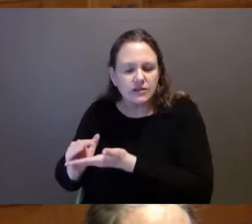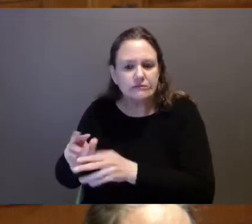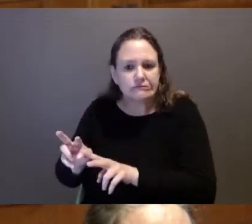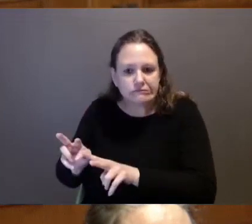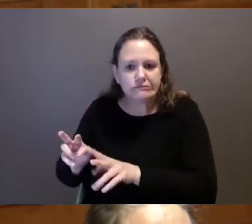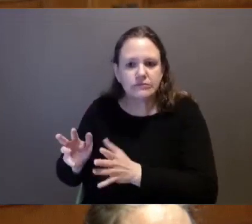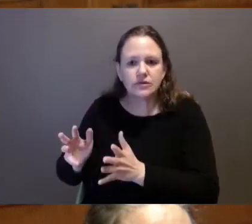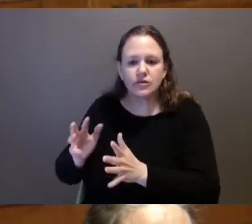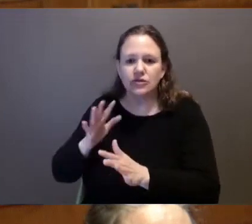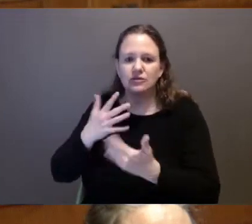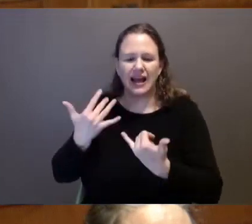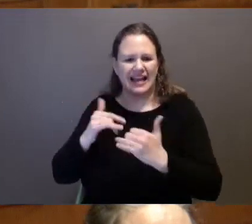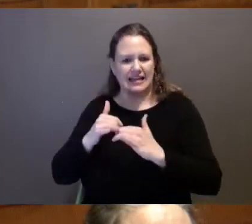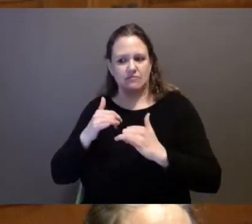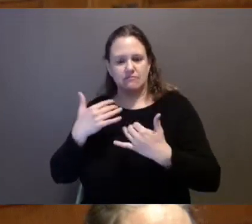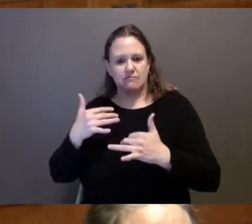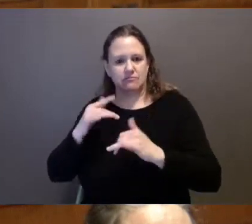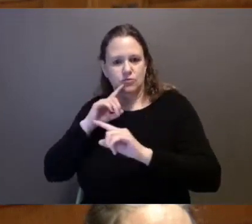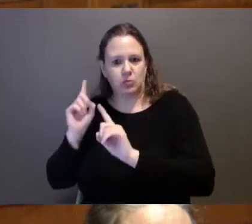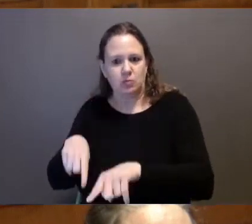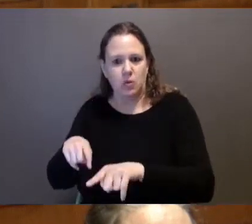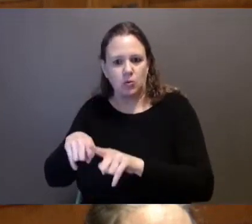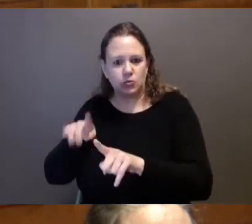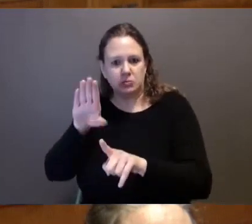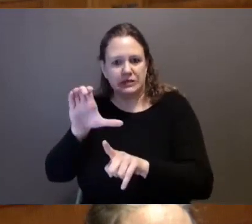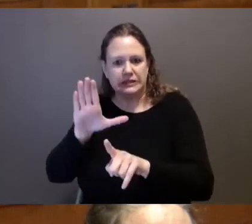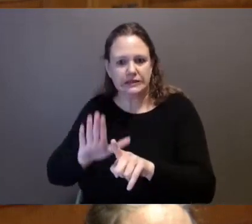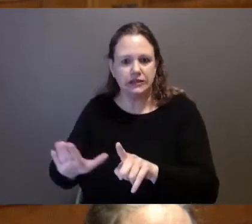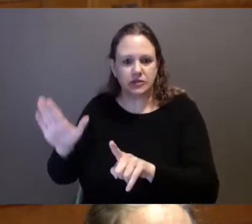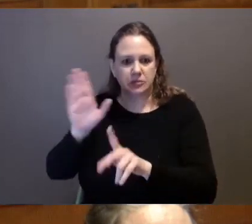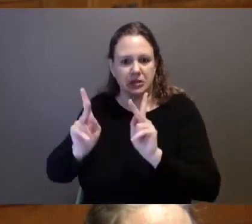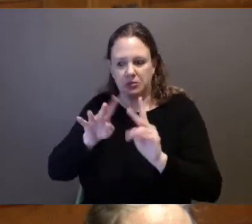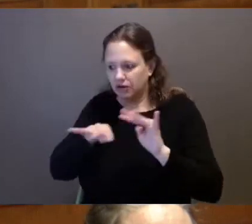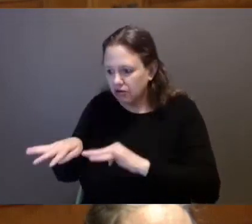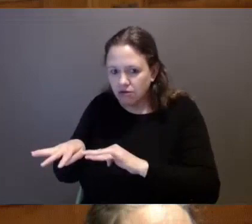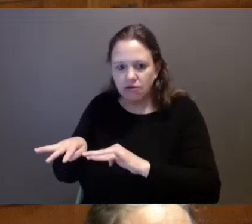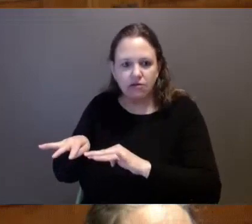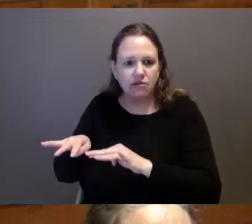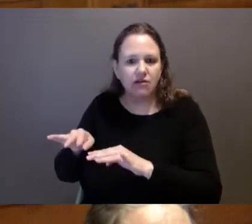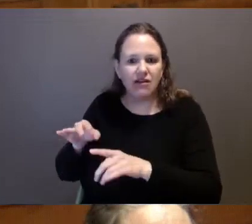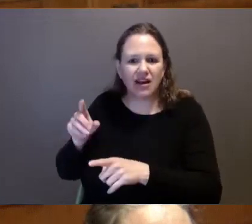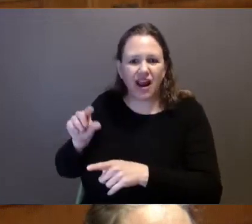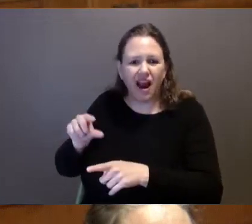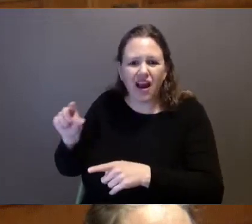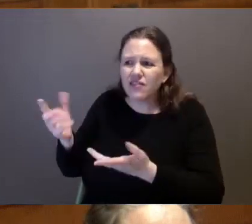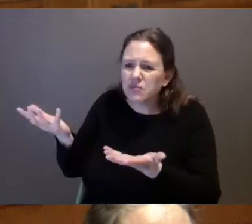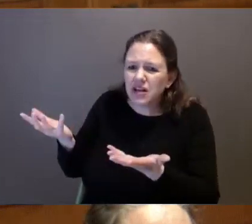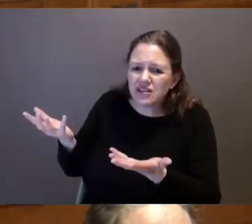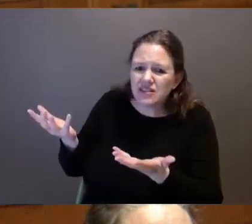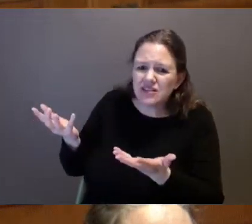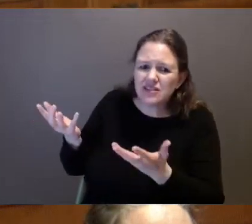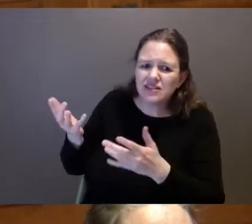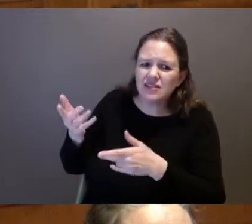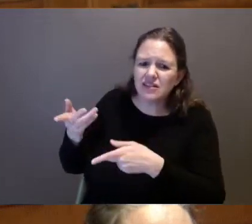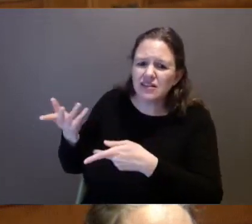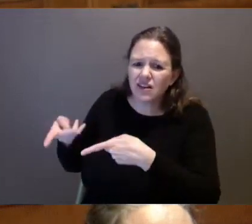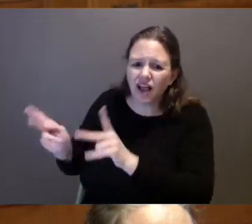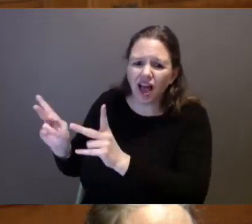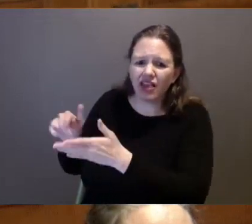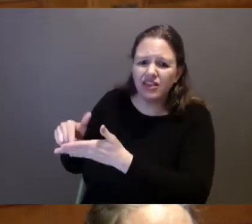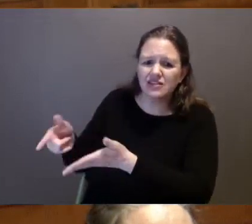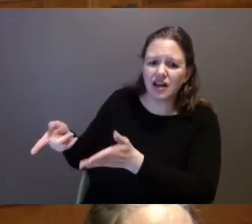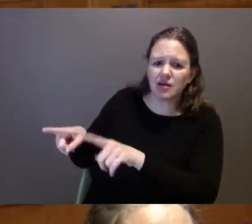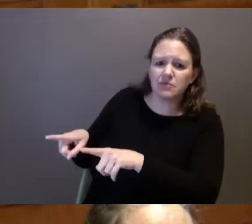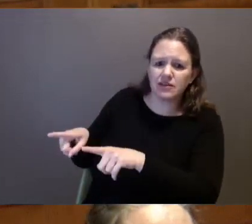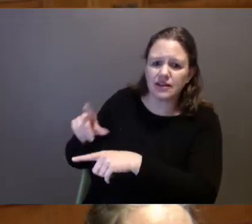is willingly permitting an Atlantic salmon blood virus to flow into the path of Fraser River sockeye.